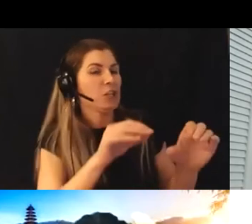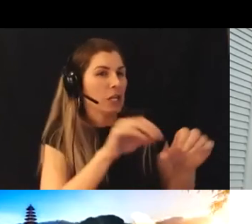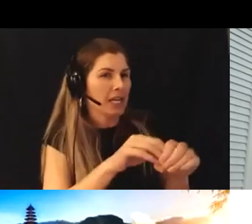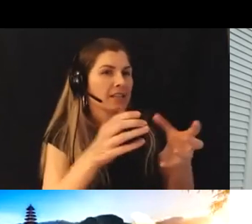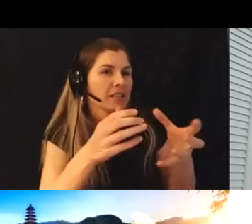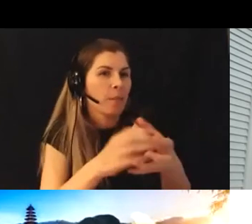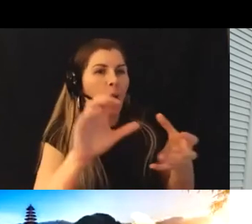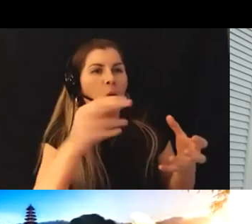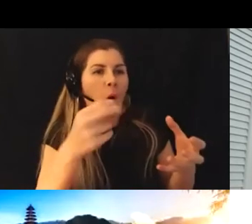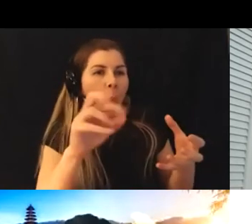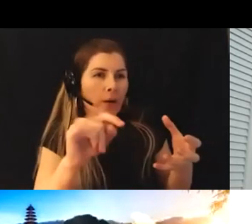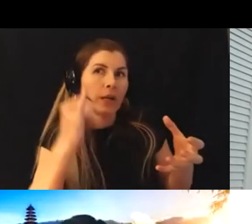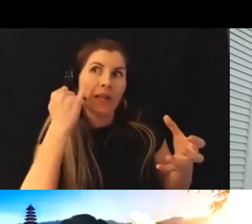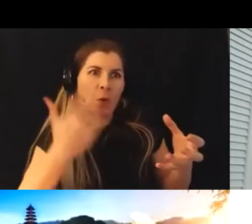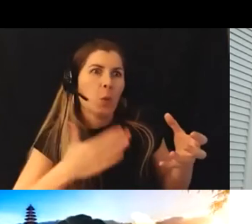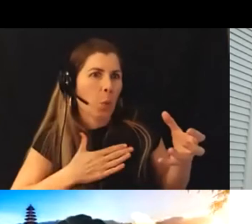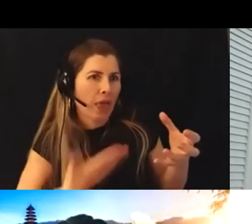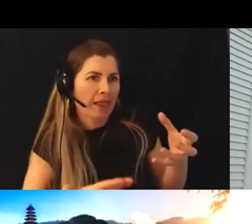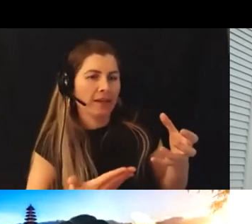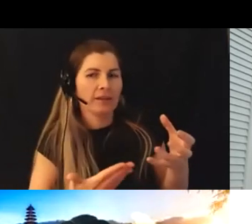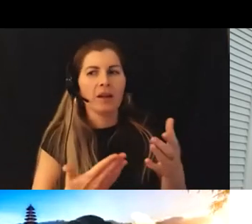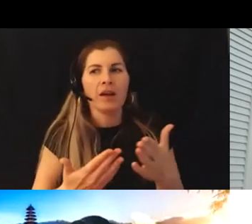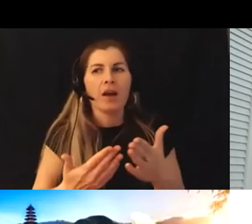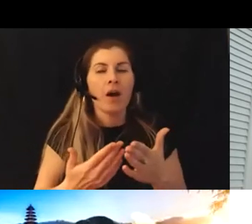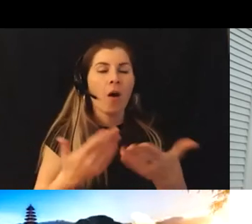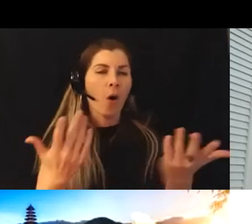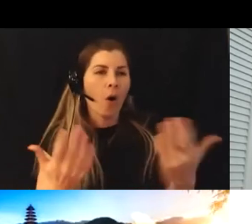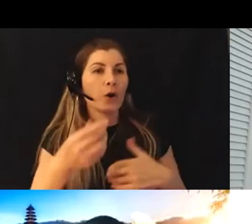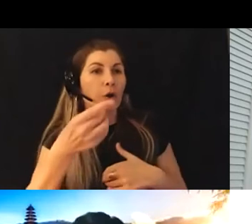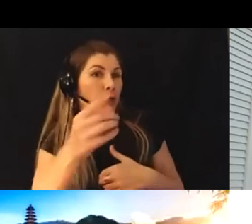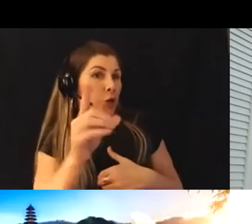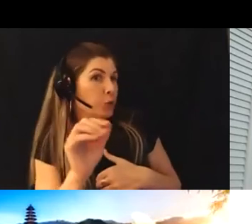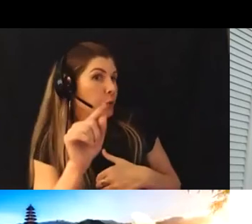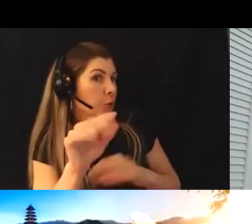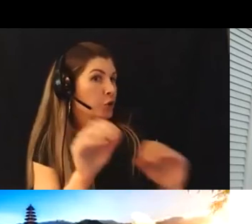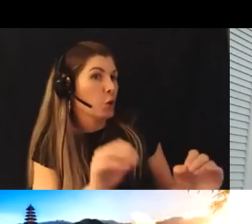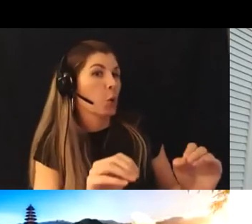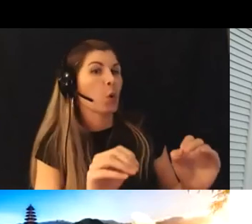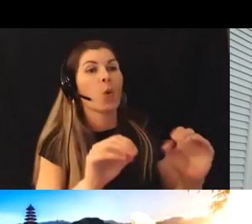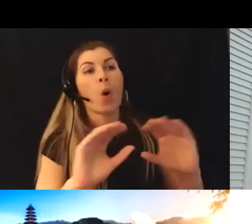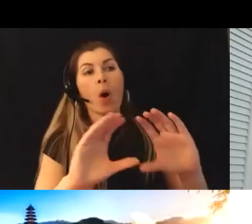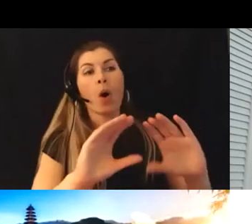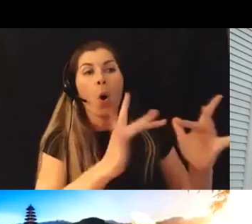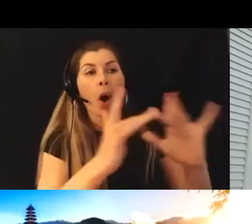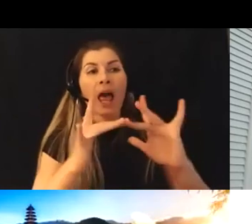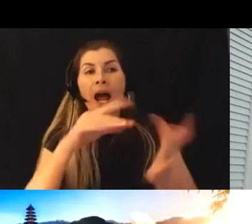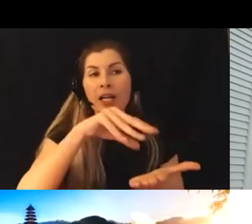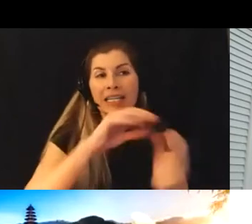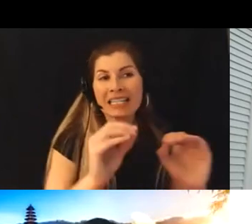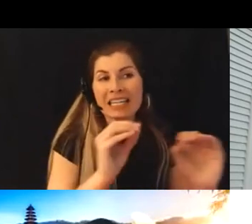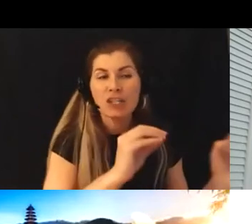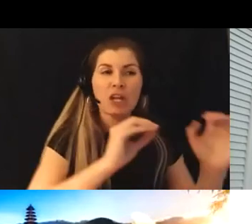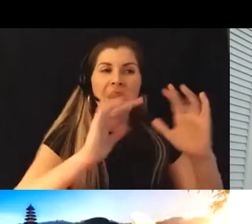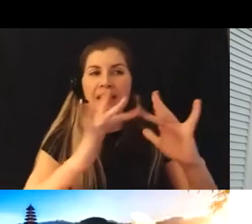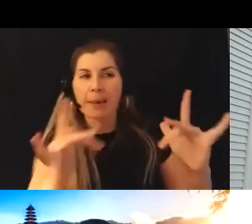willing to actually go teach. Do you do online synchronistic learning. So we're adding those components. We hope to be adding